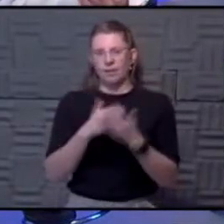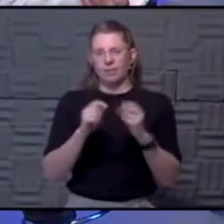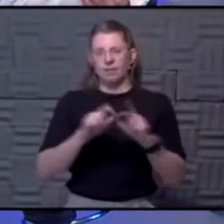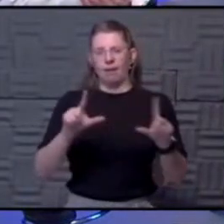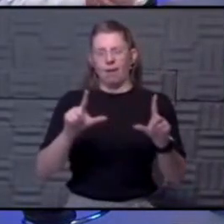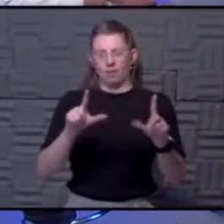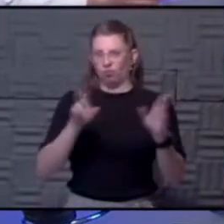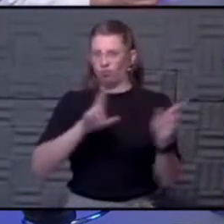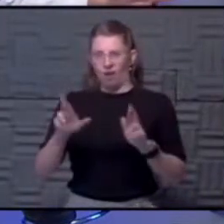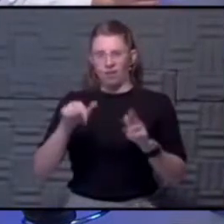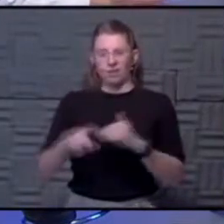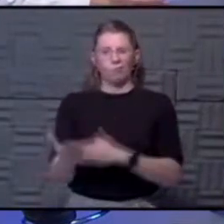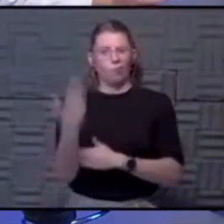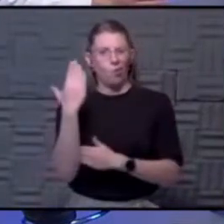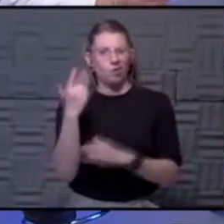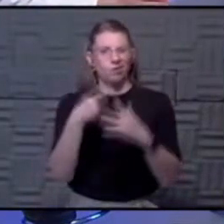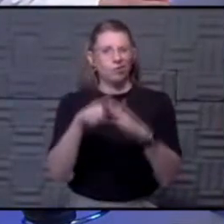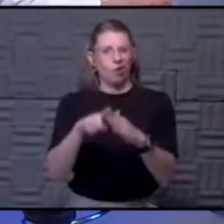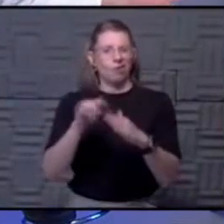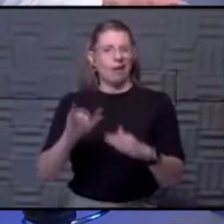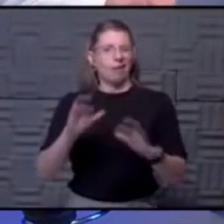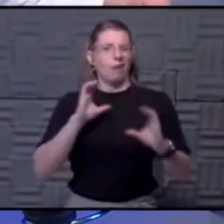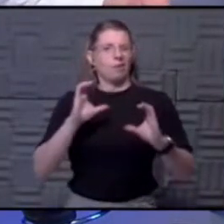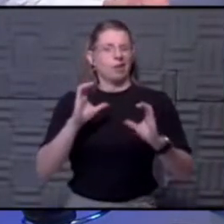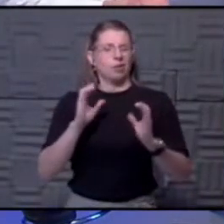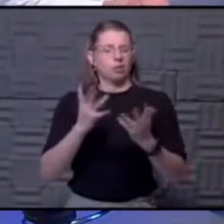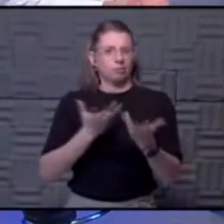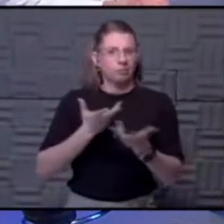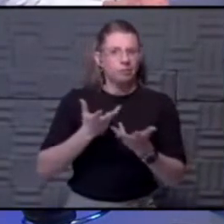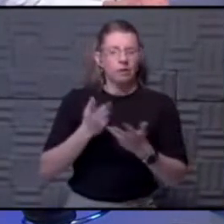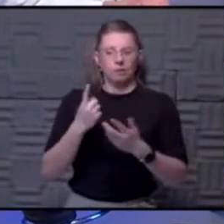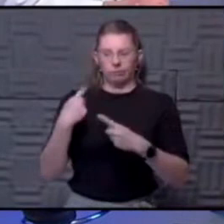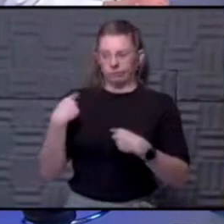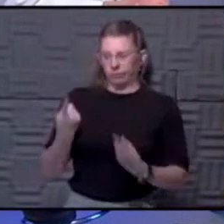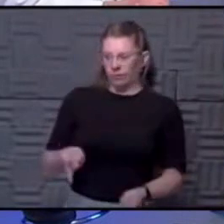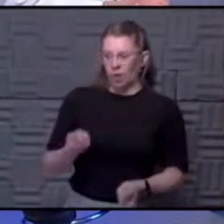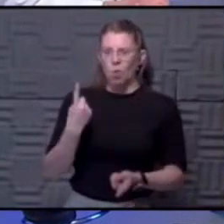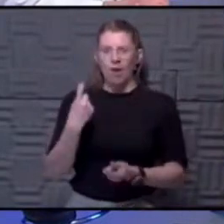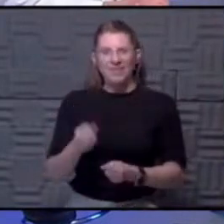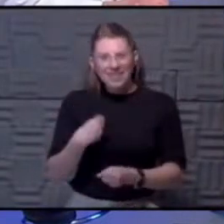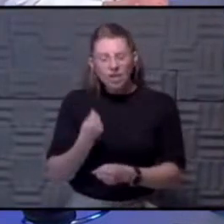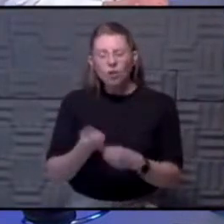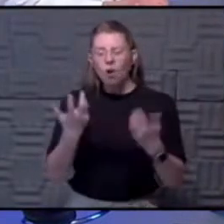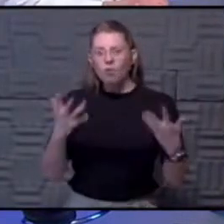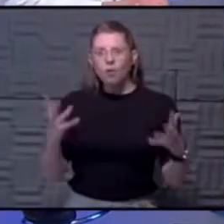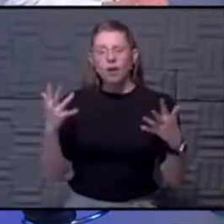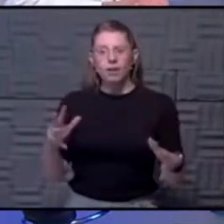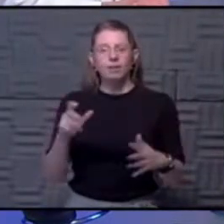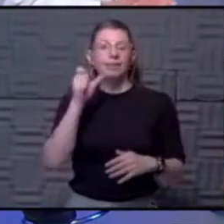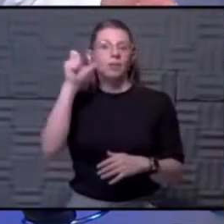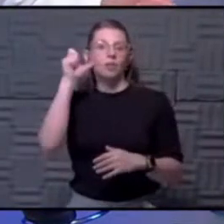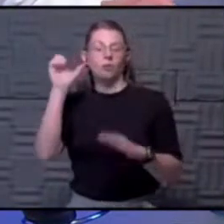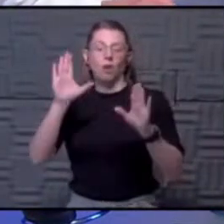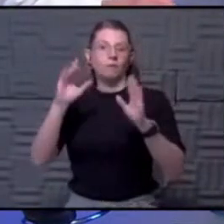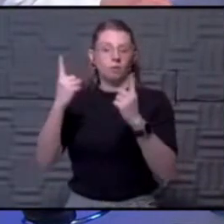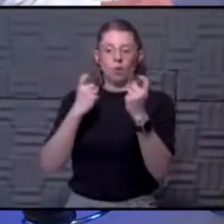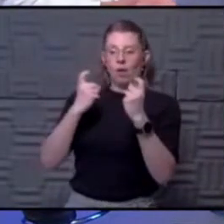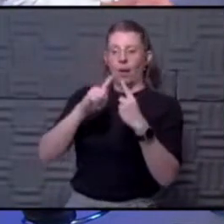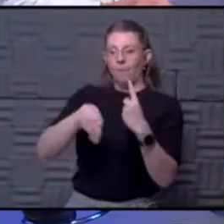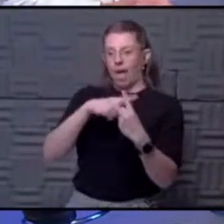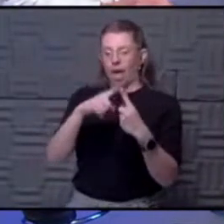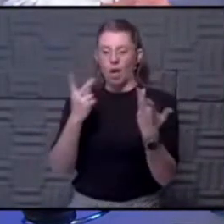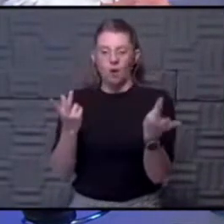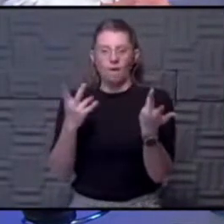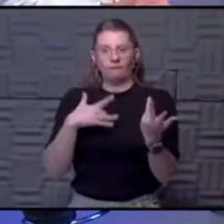morning to help us kind of start that conversation about, gosh, it's been a year. It's been a year. So we talked a little bit yesterday, some great questions actually yesterday about what